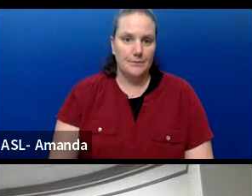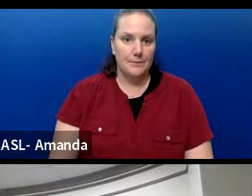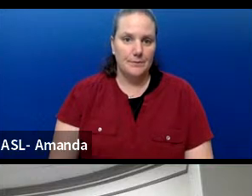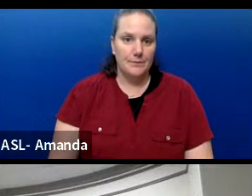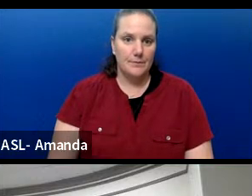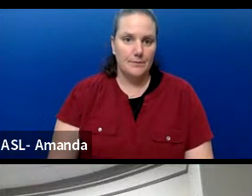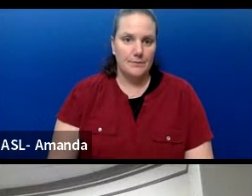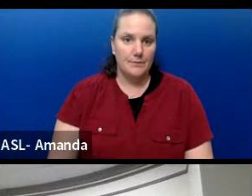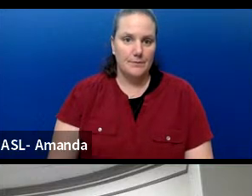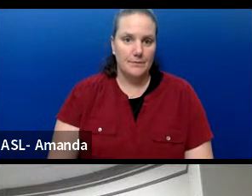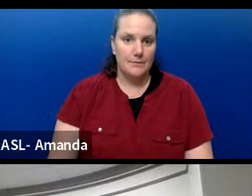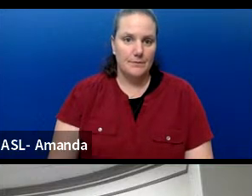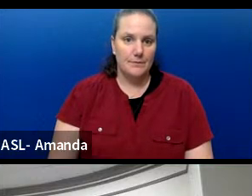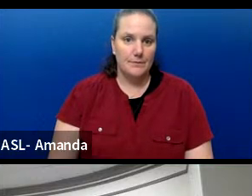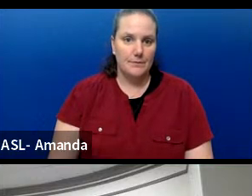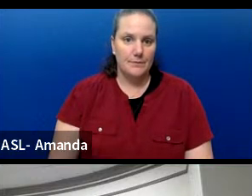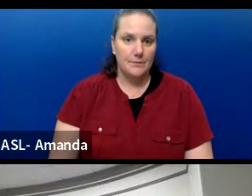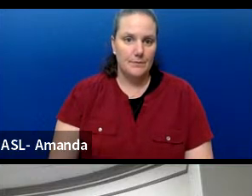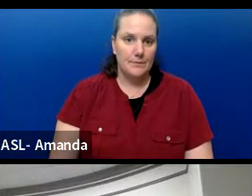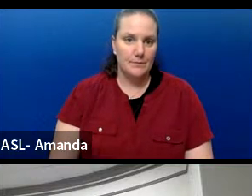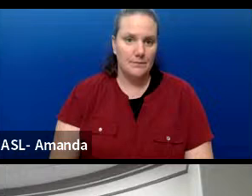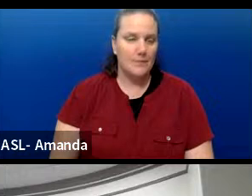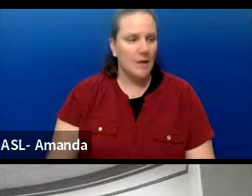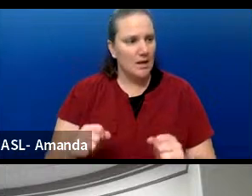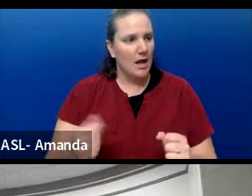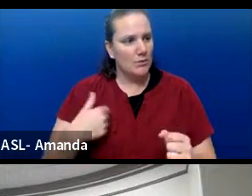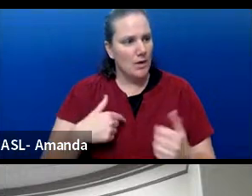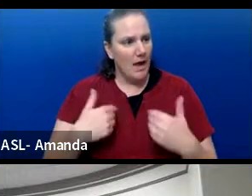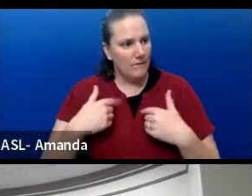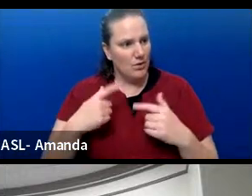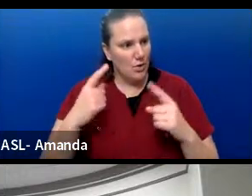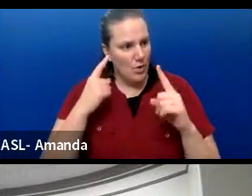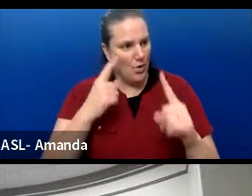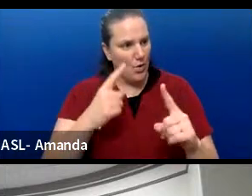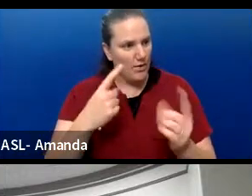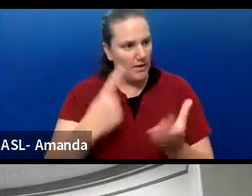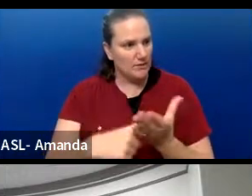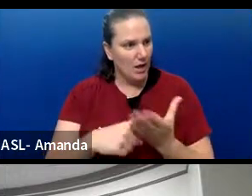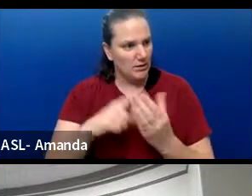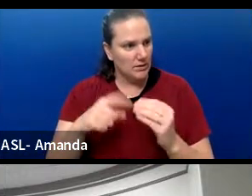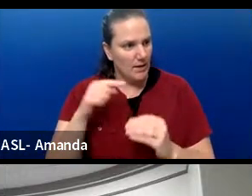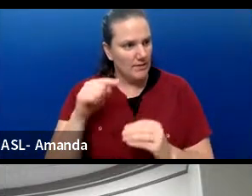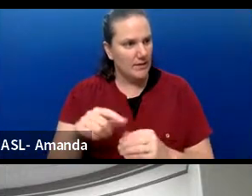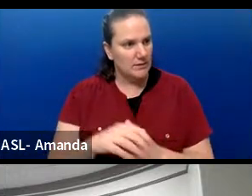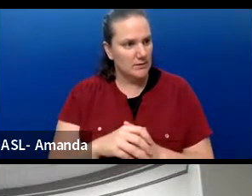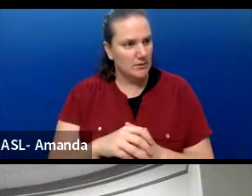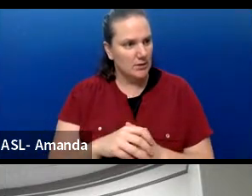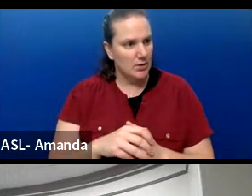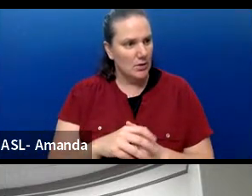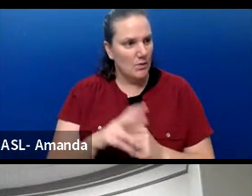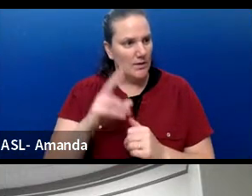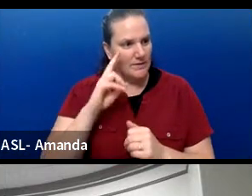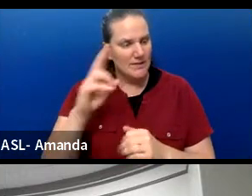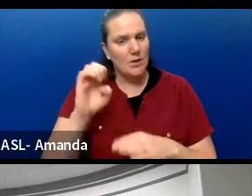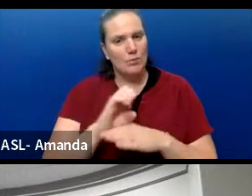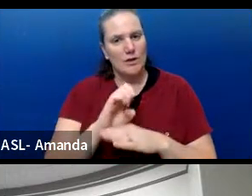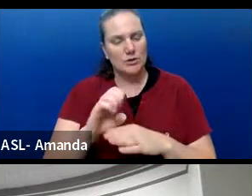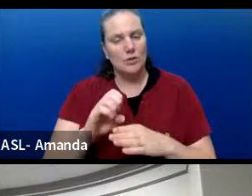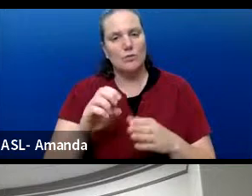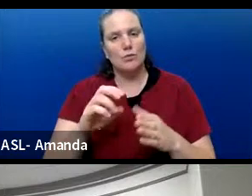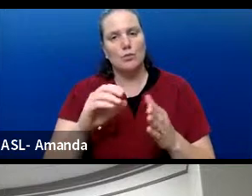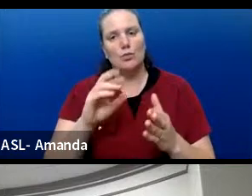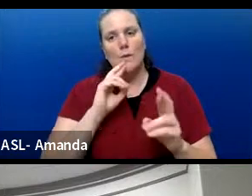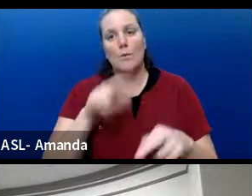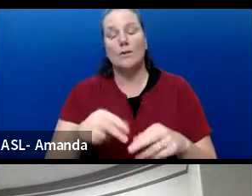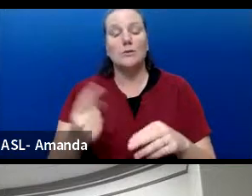have a goal in here that talks about this? Because we've seen apprenticeship reports where someone shows up for a half